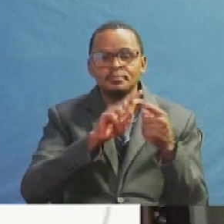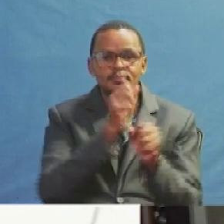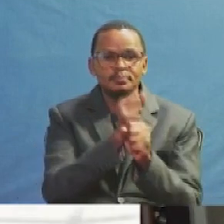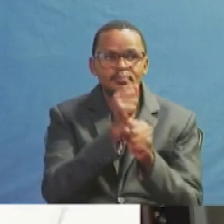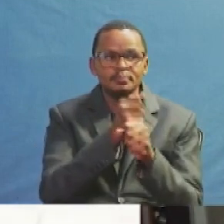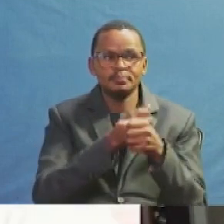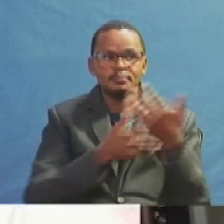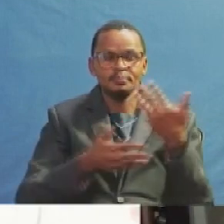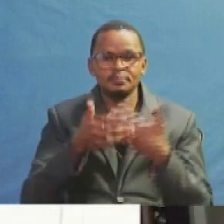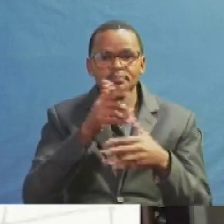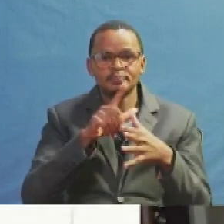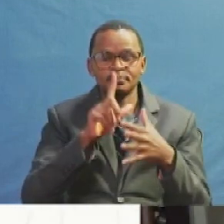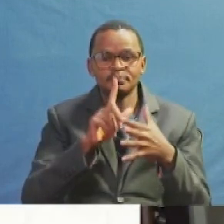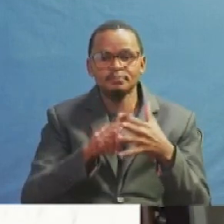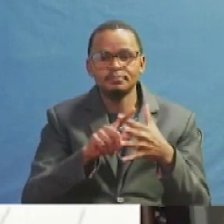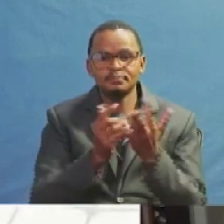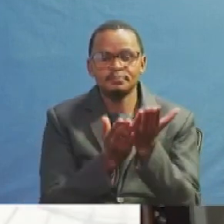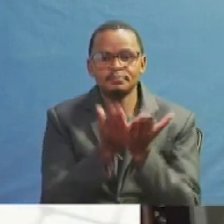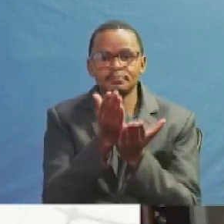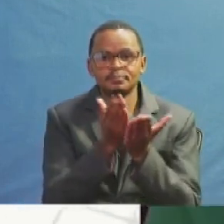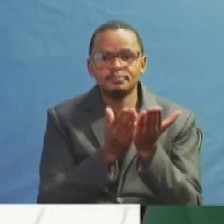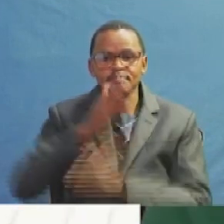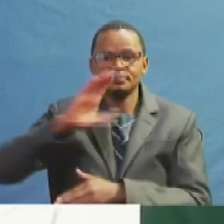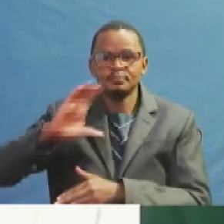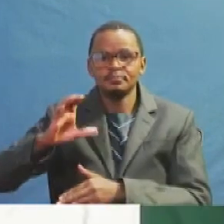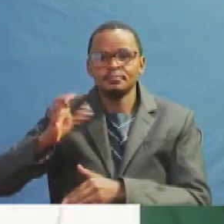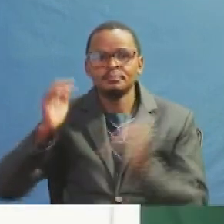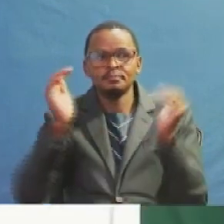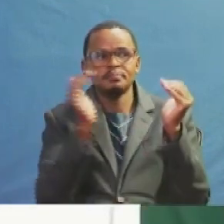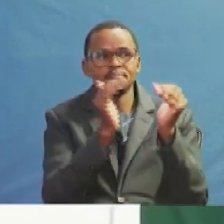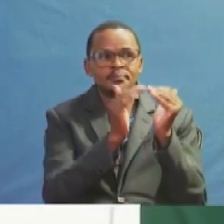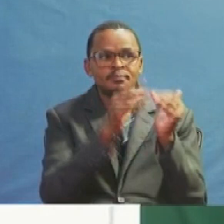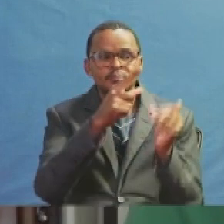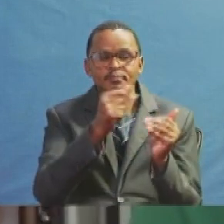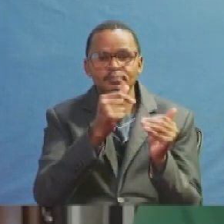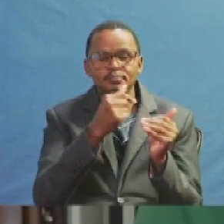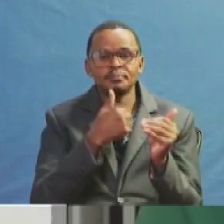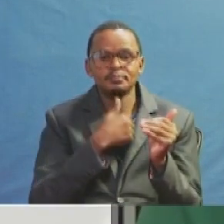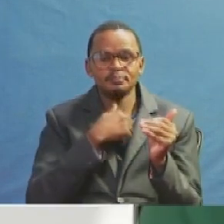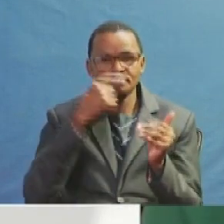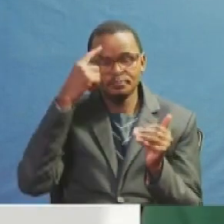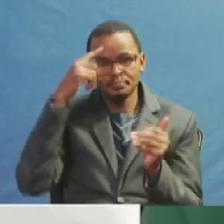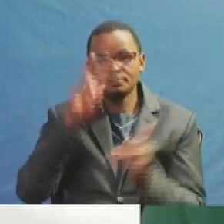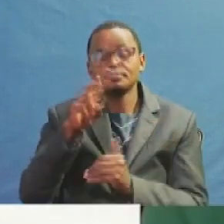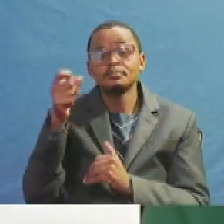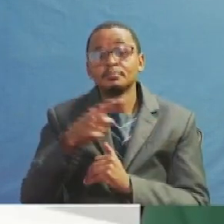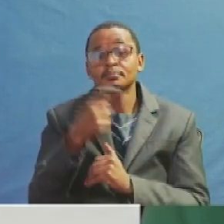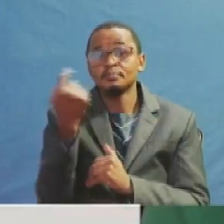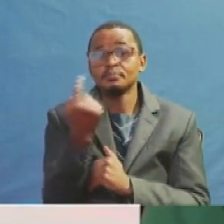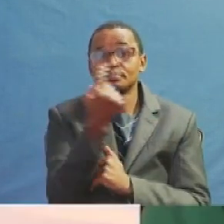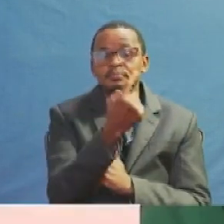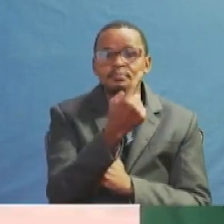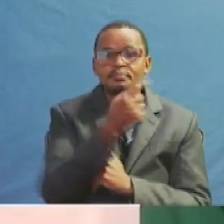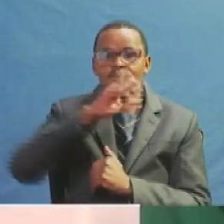ensure uninterrupted service delivery at the county level. The money that we owe, that is over 2 months. For every